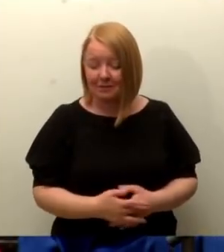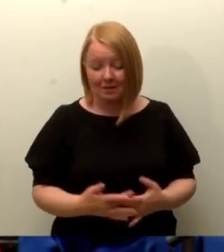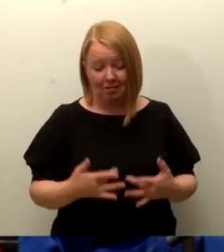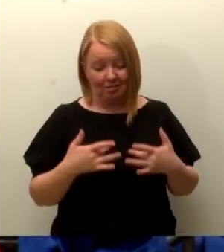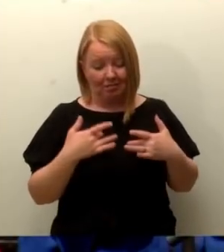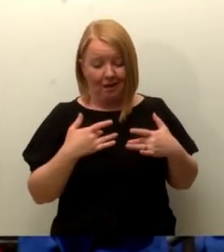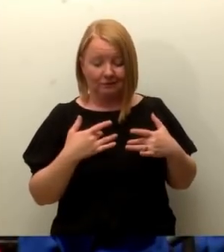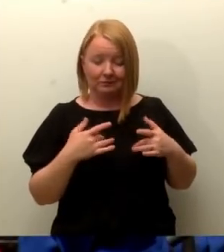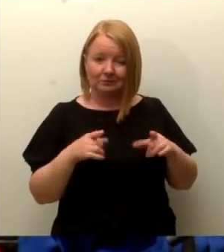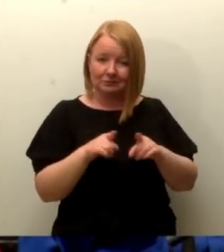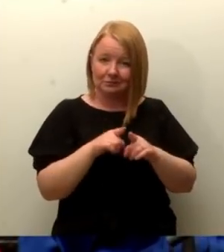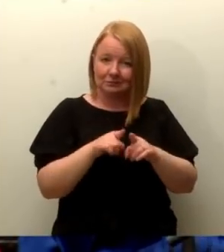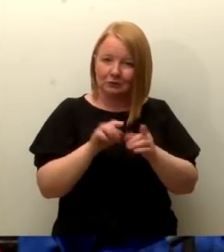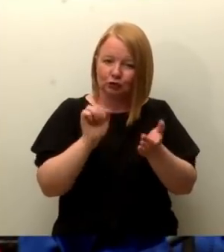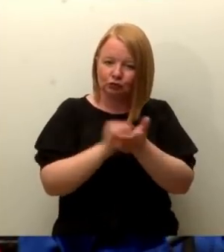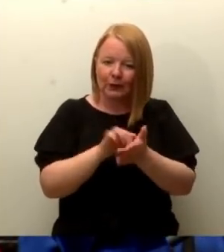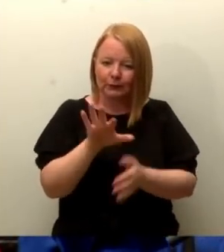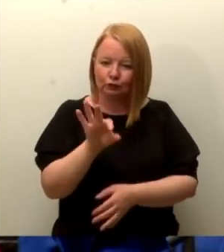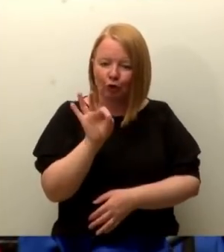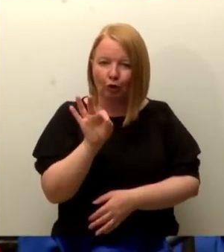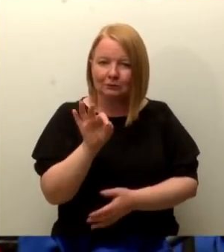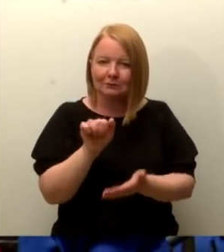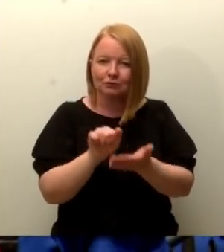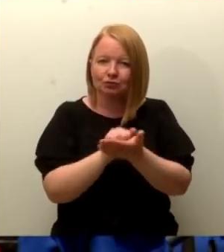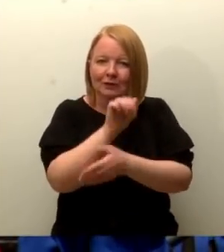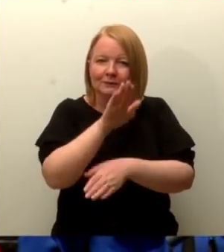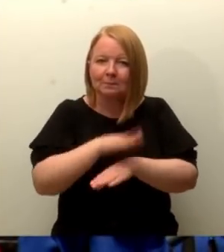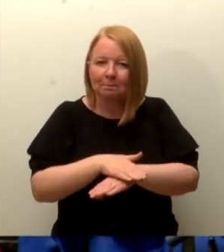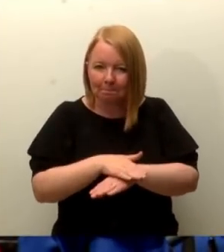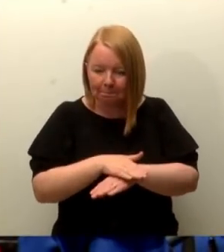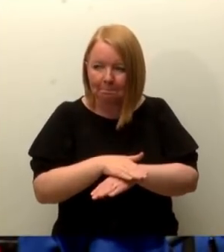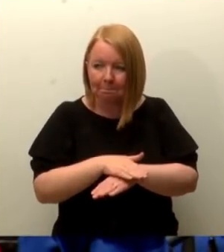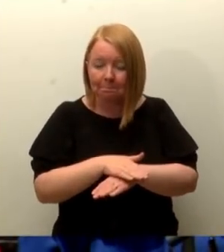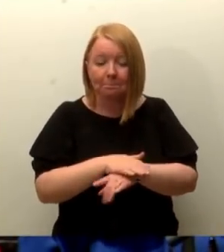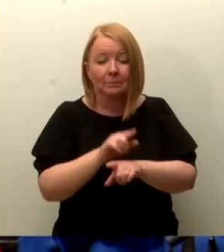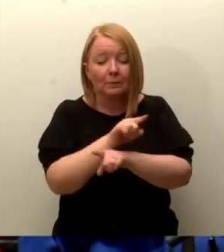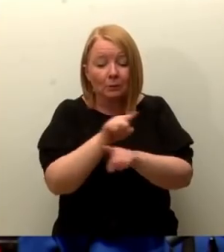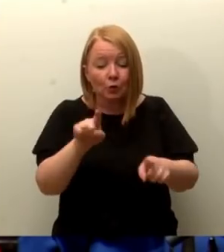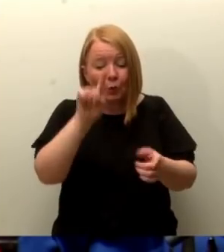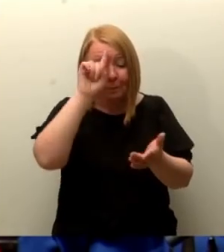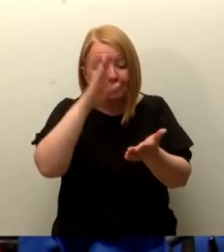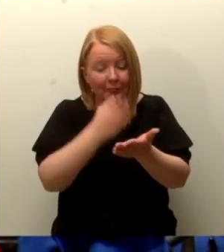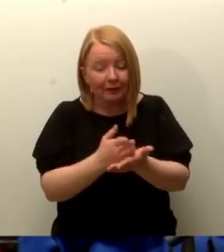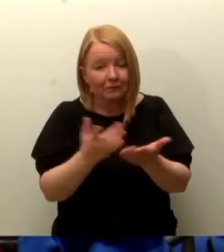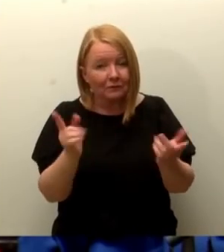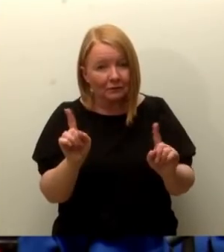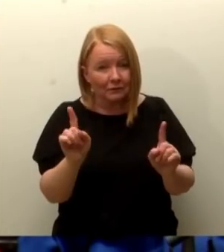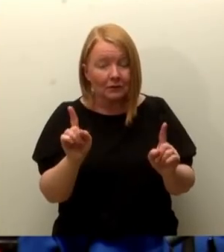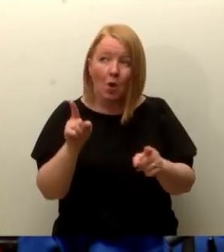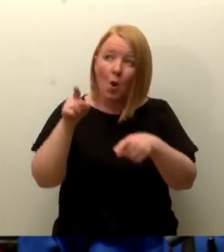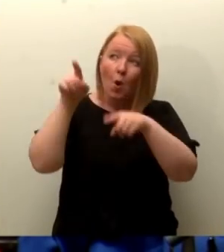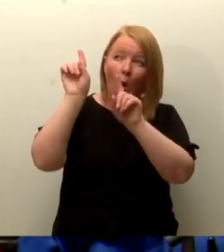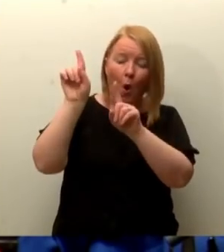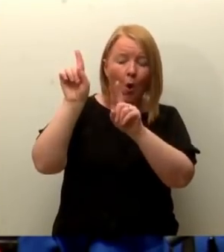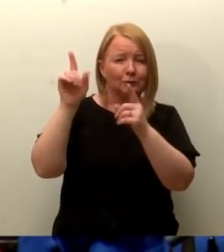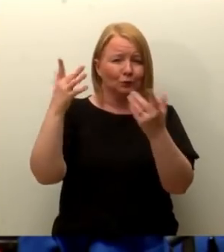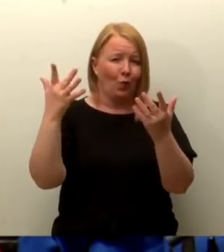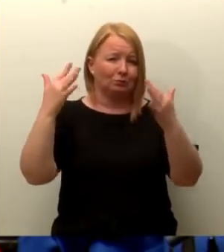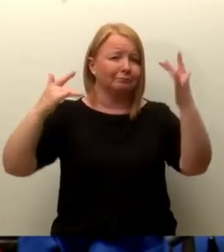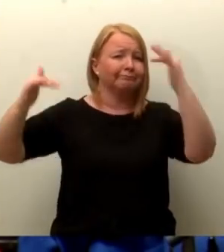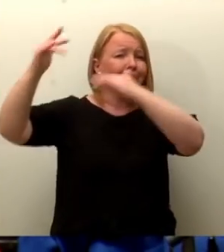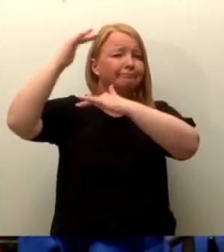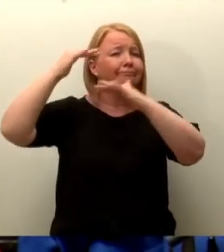the right choice at the right time. And let me tell you, your belief in God, or your belief in a supernatural